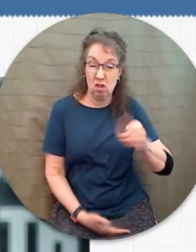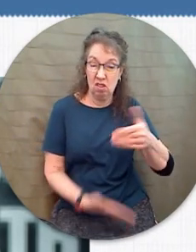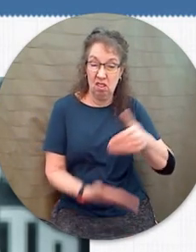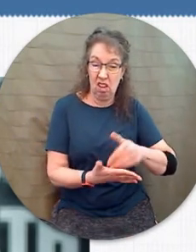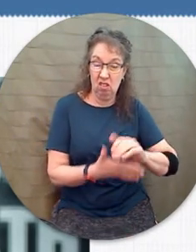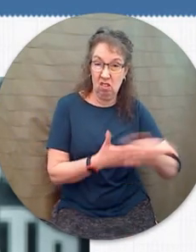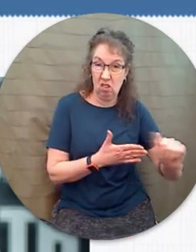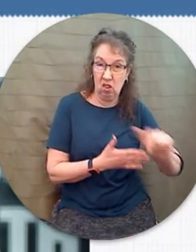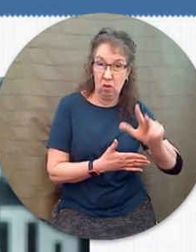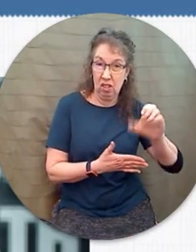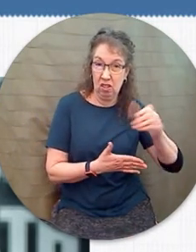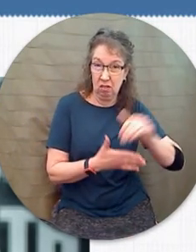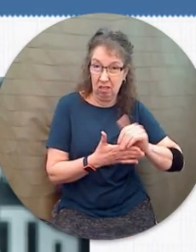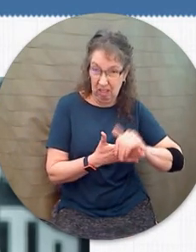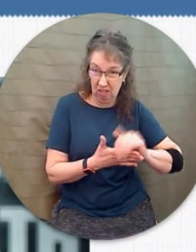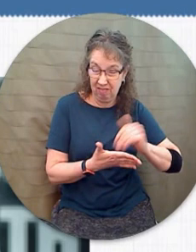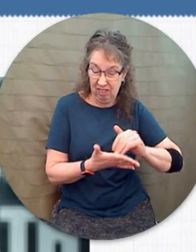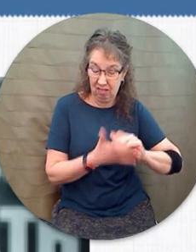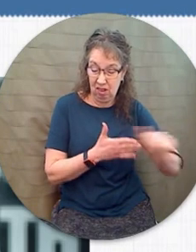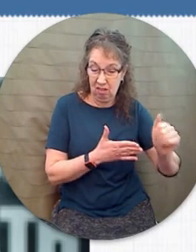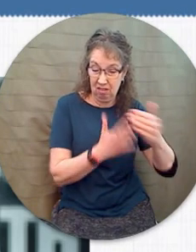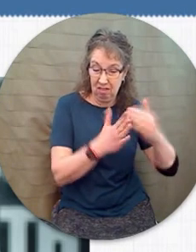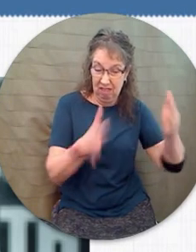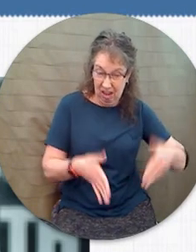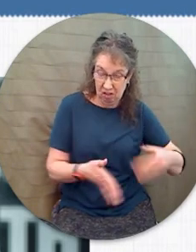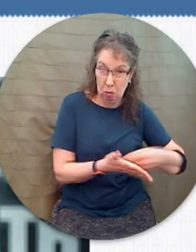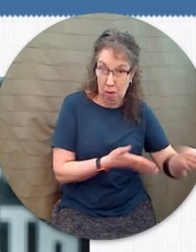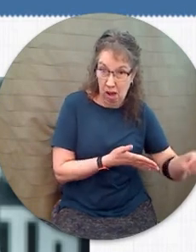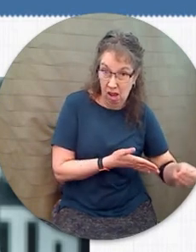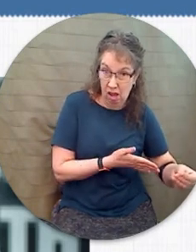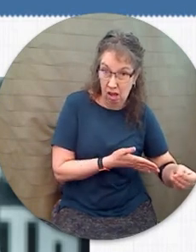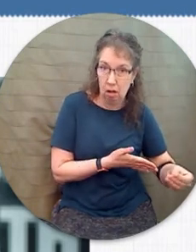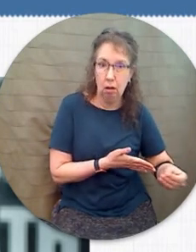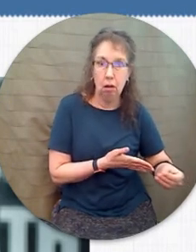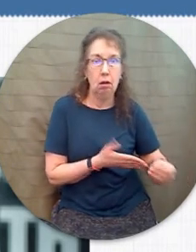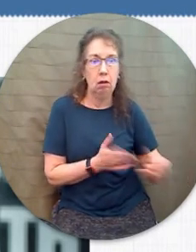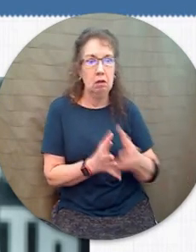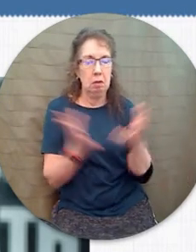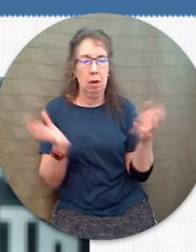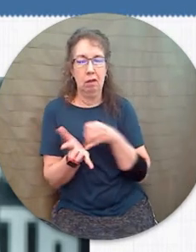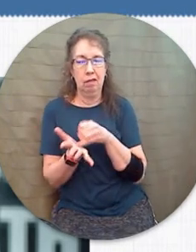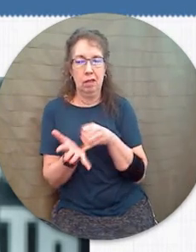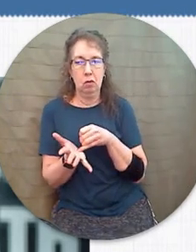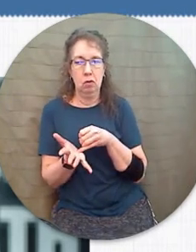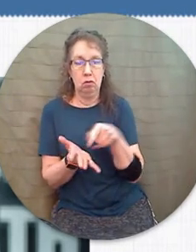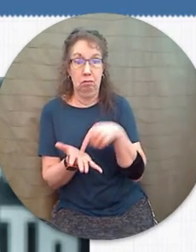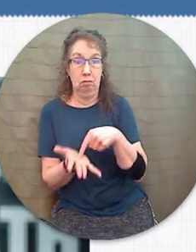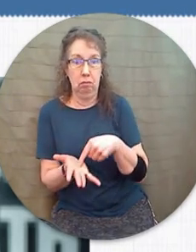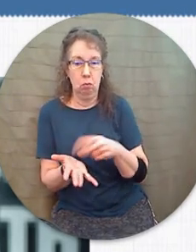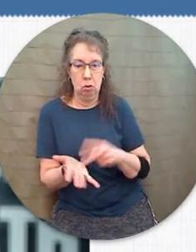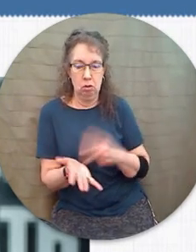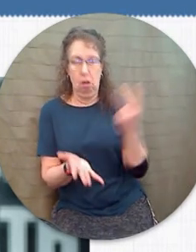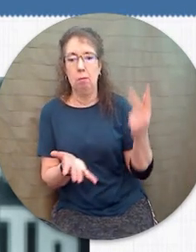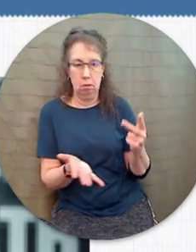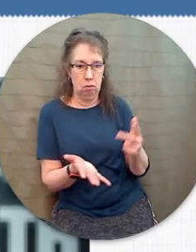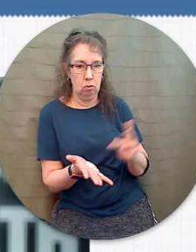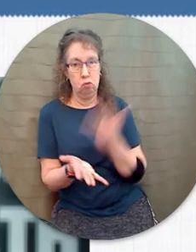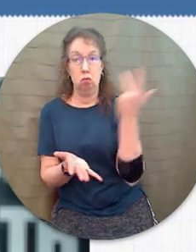or a $300,000 house. The amount in interest you would owe would double or